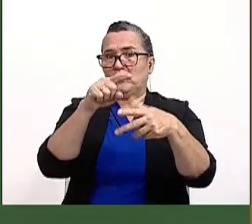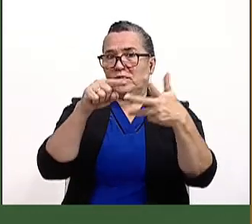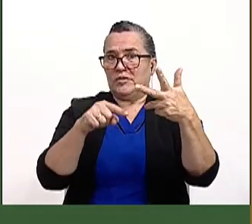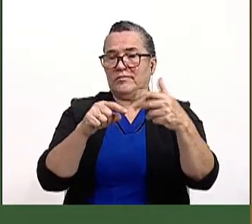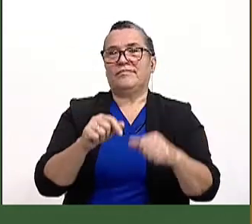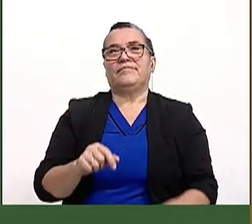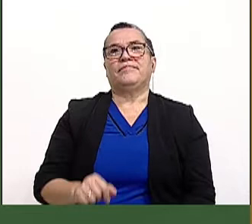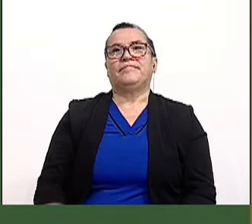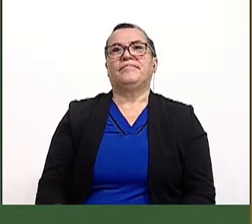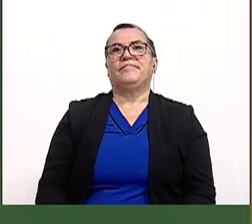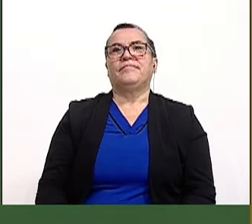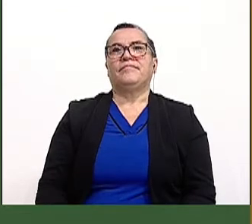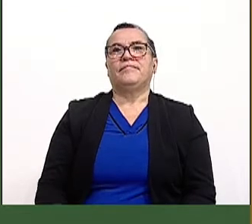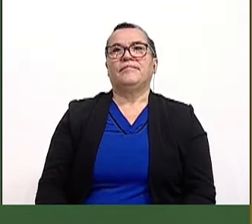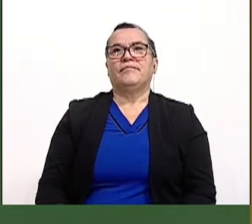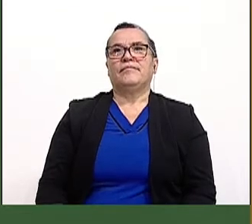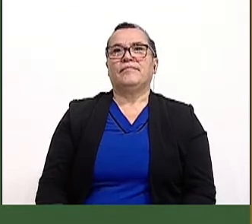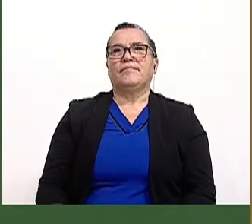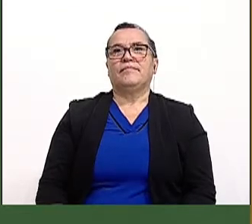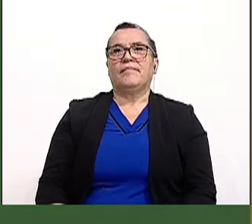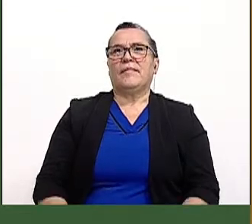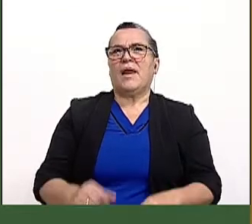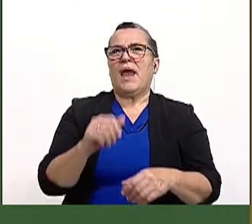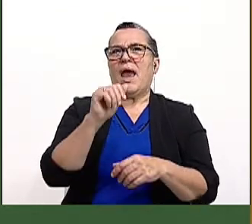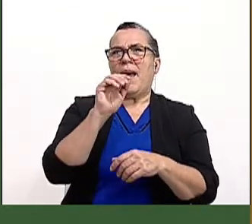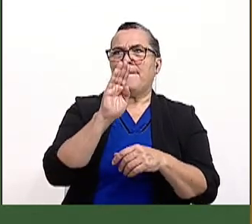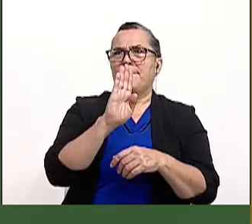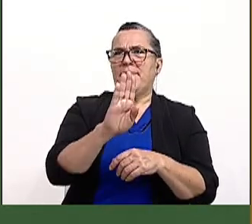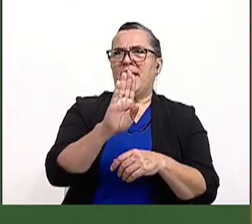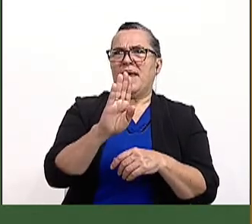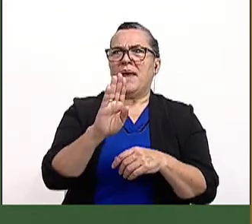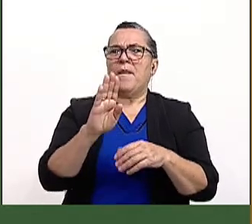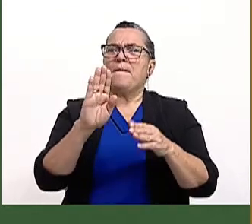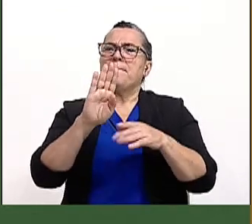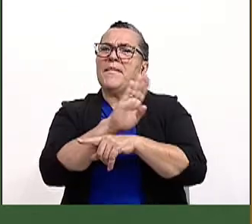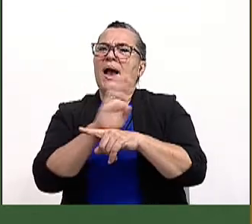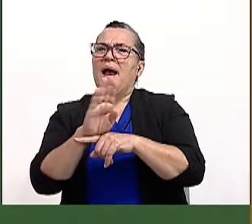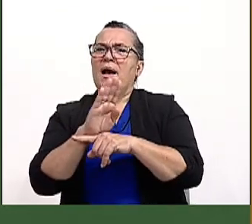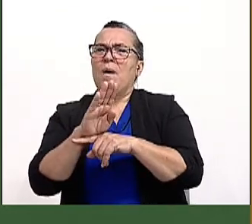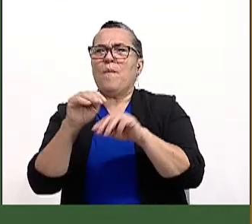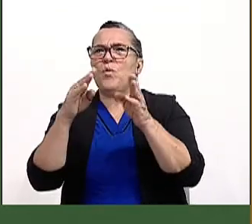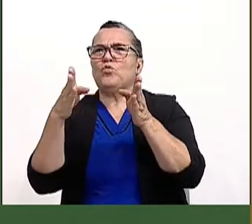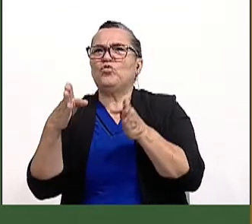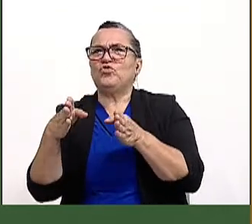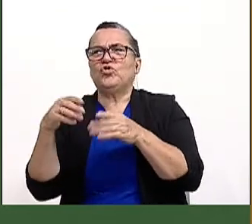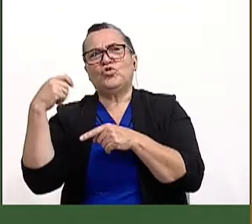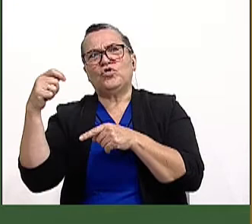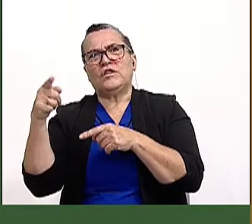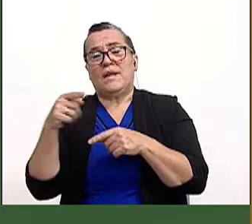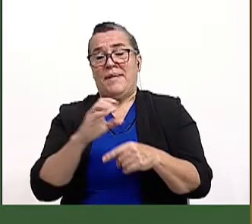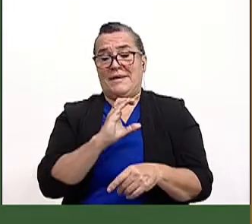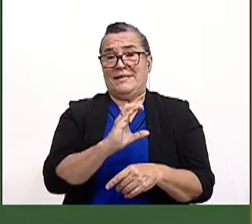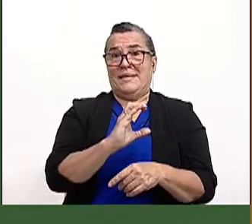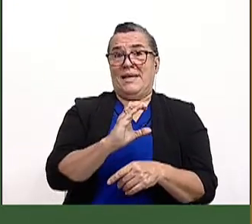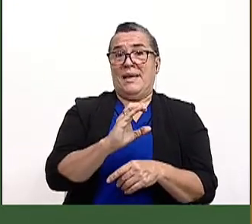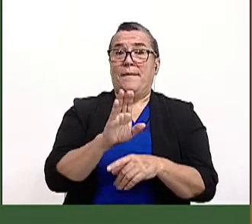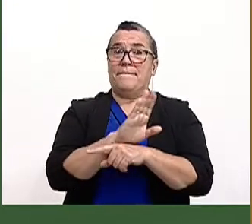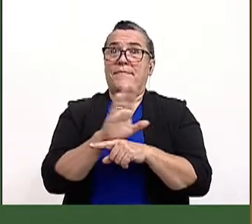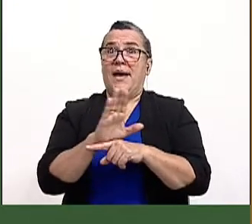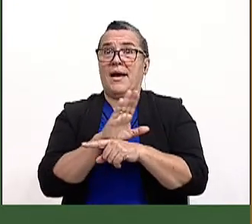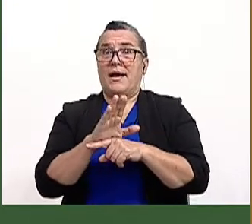B, a bank, a museum, and a cinema. And option C, a bank,